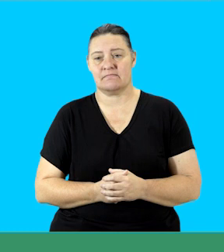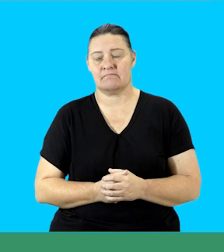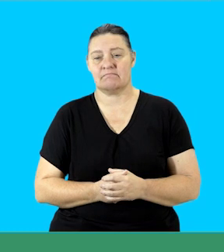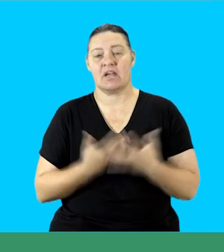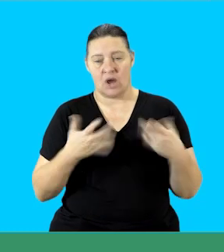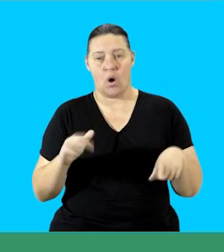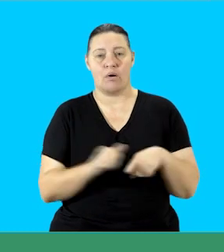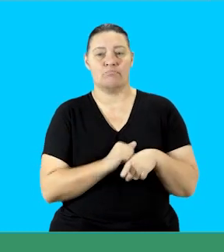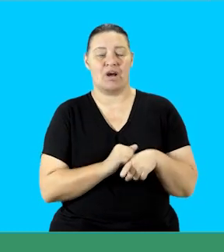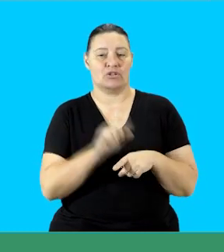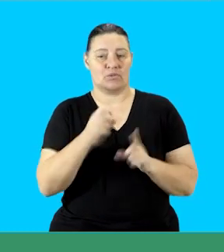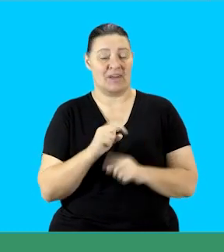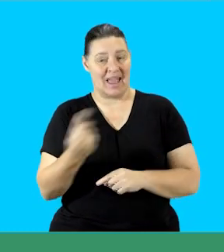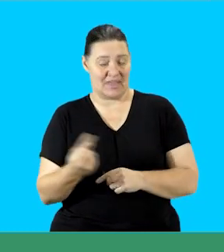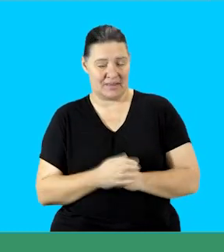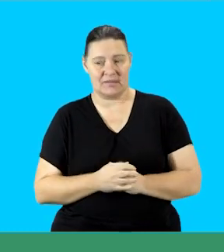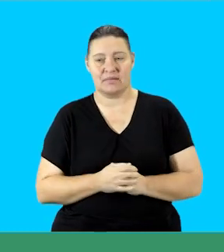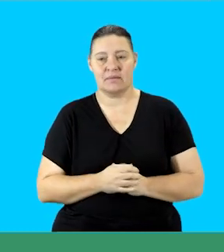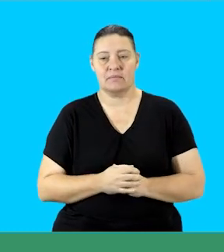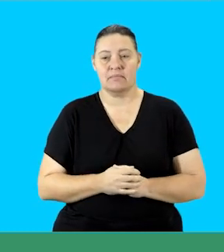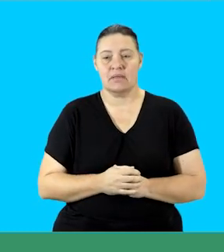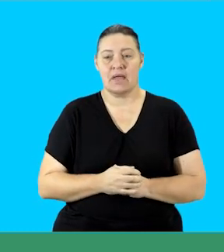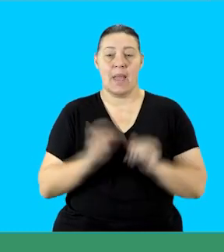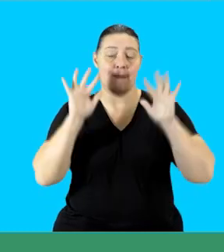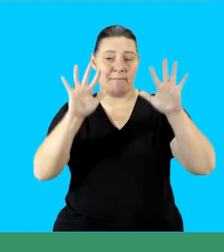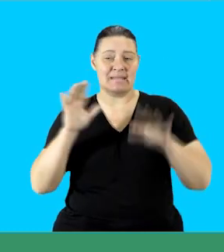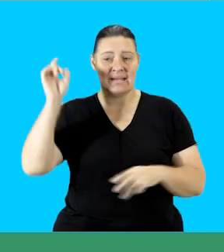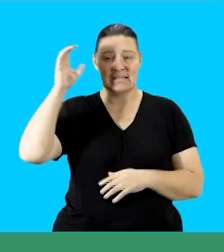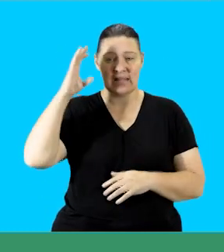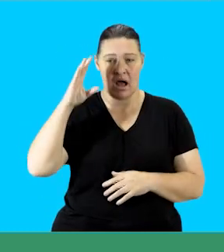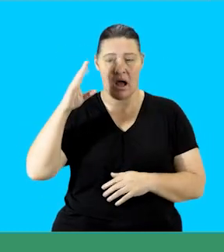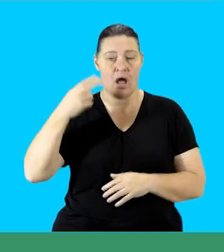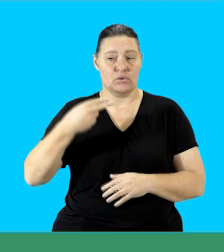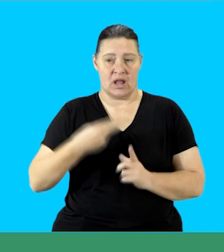another practice question. Amazing Star Hotel, ASH.